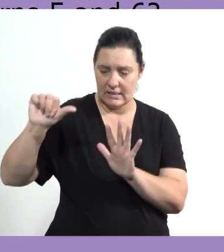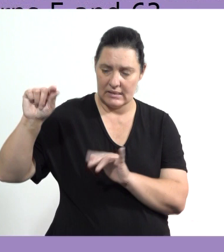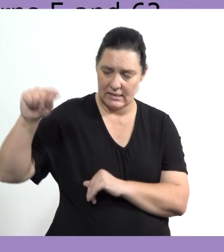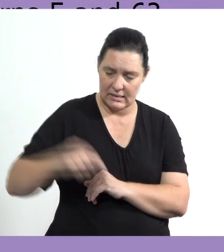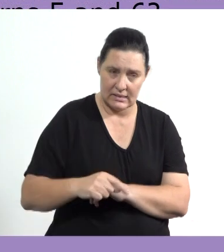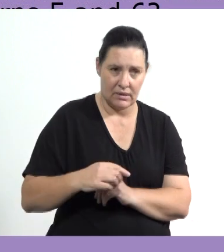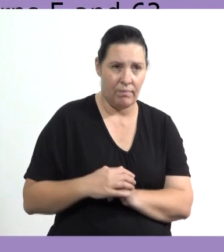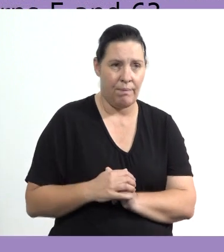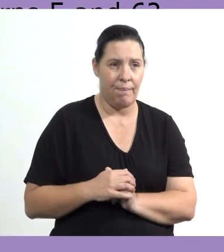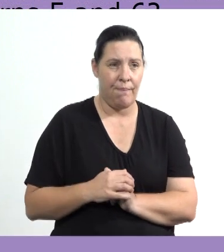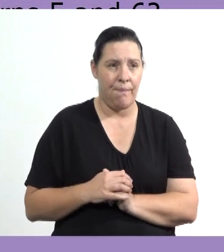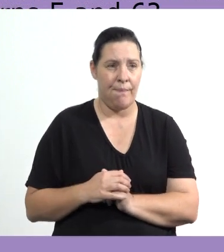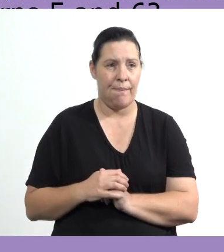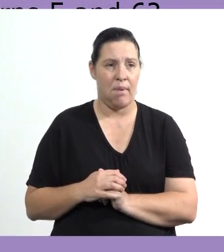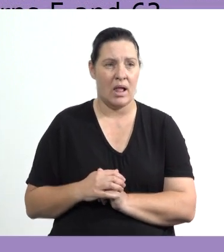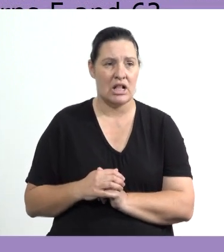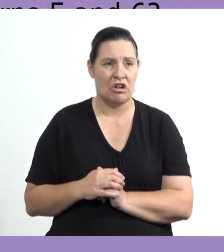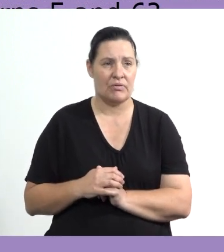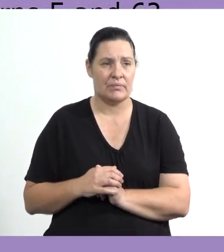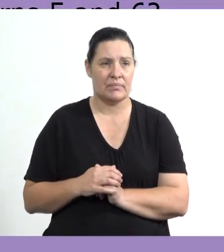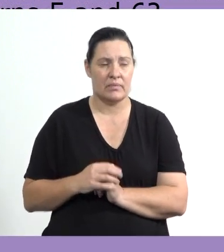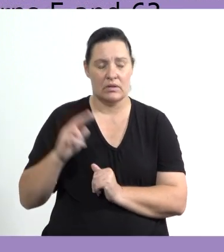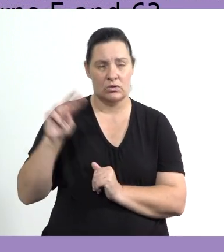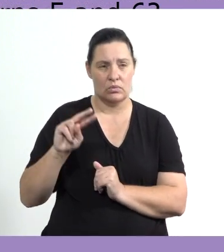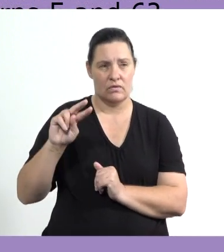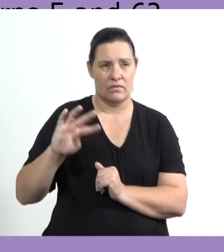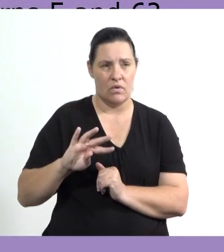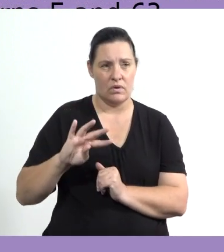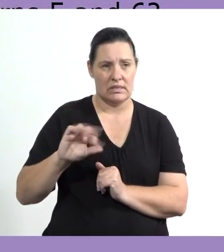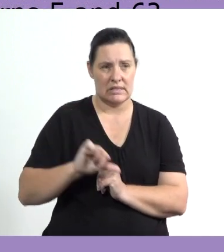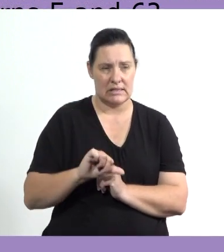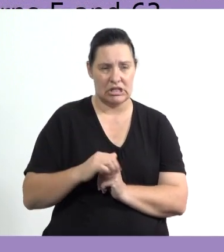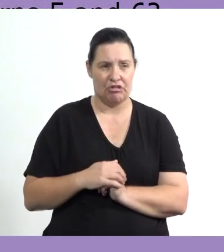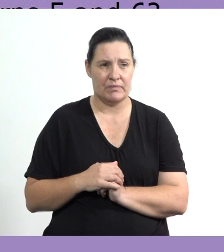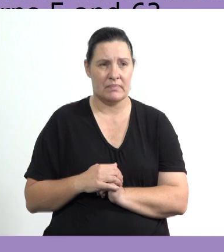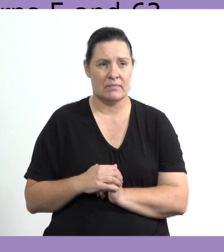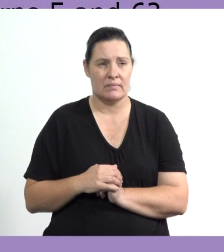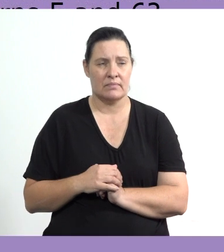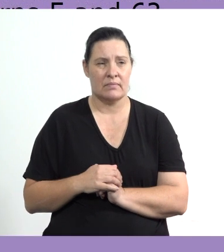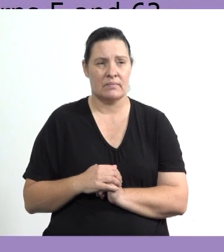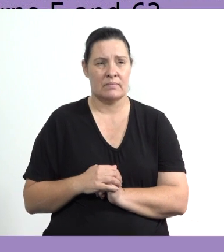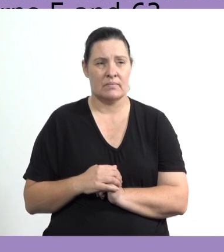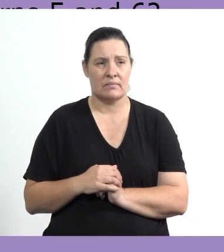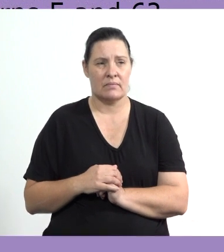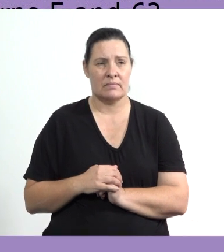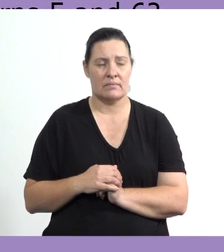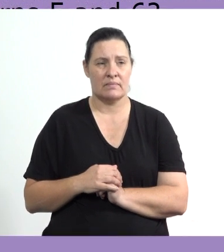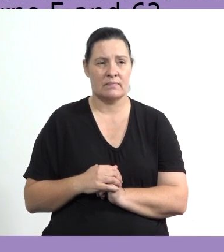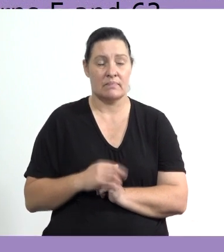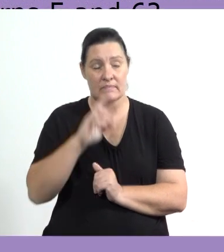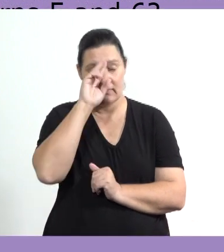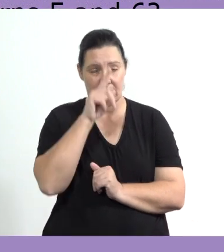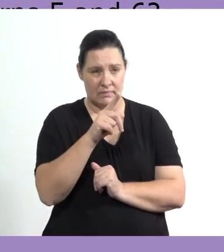going slightly down or diagonally. So that's going to be 2, 4, and 6. And that's where I'm going to